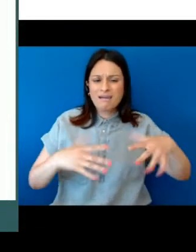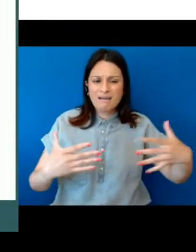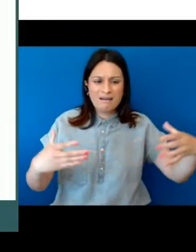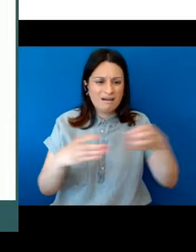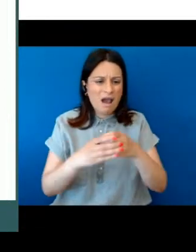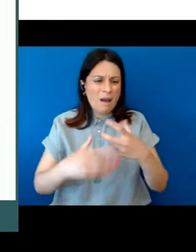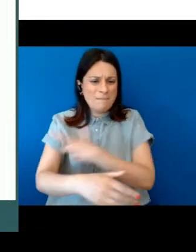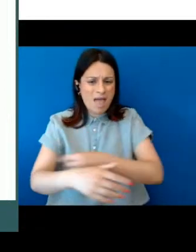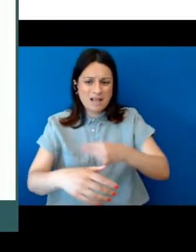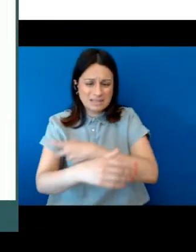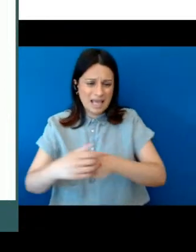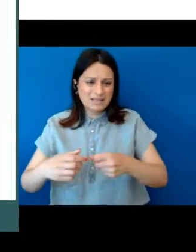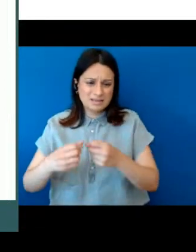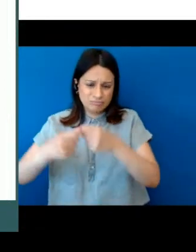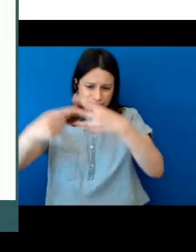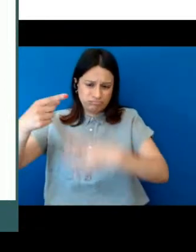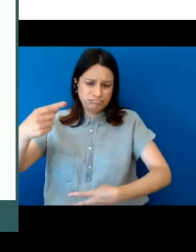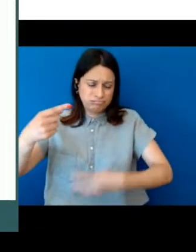available.